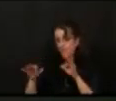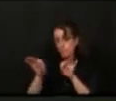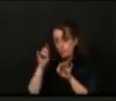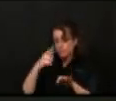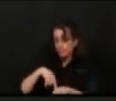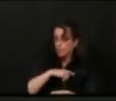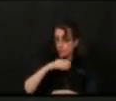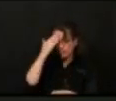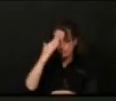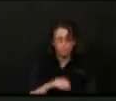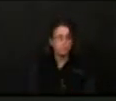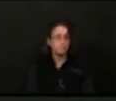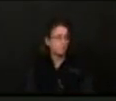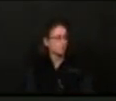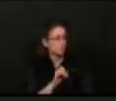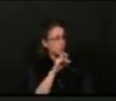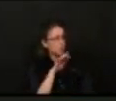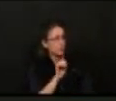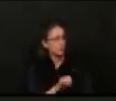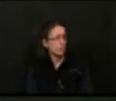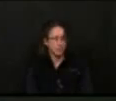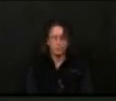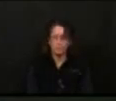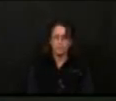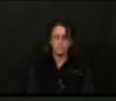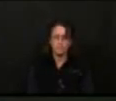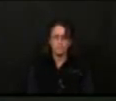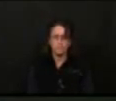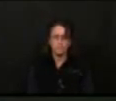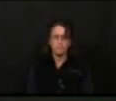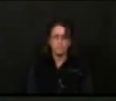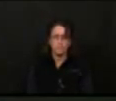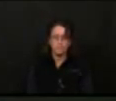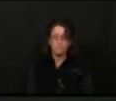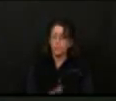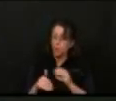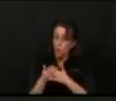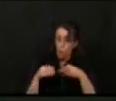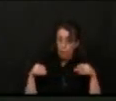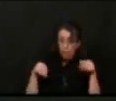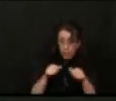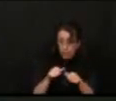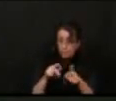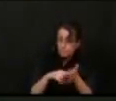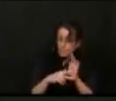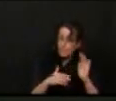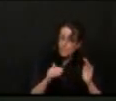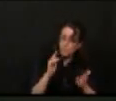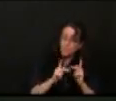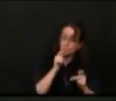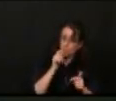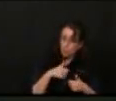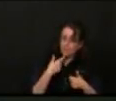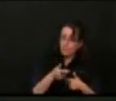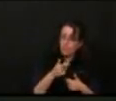Sure. Yeah. And are those all subsidized housing? Yeah,